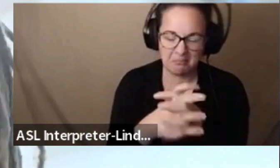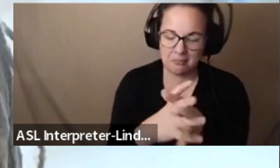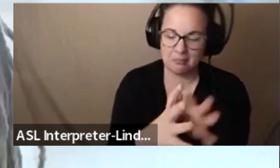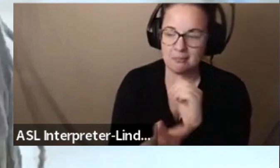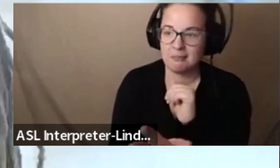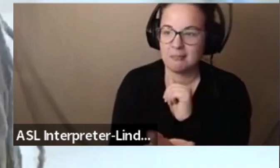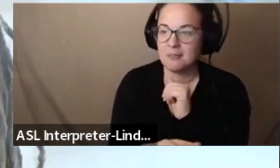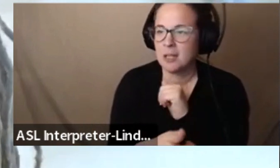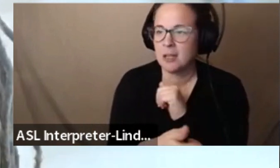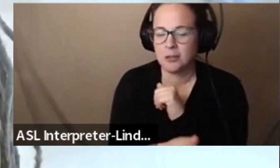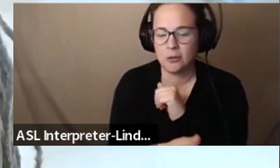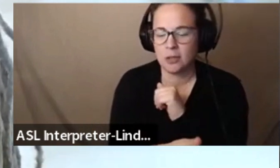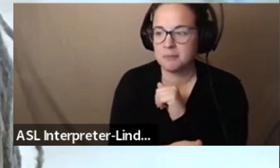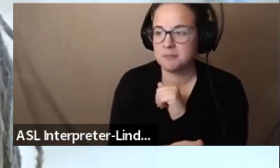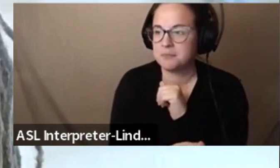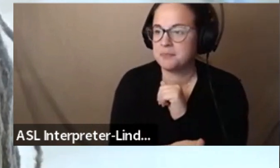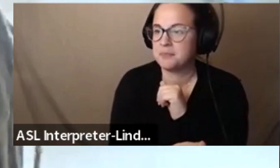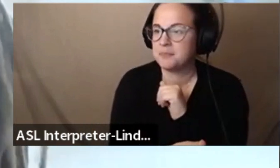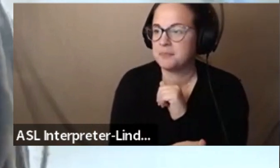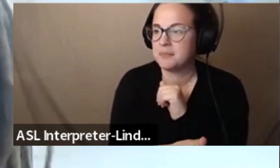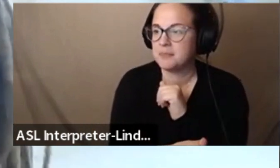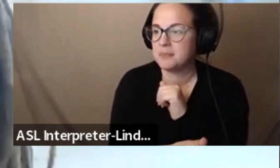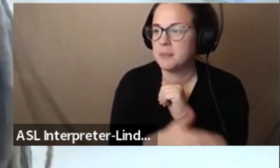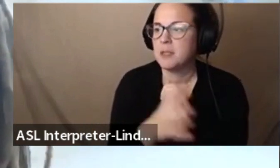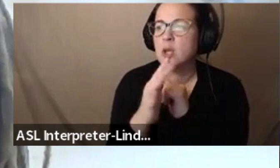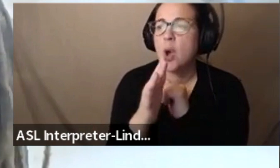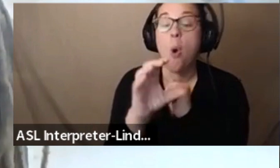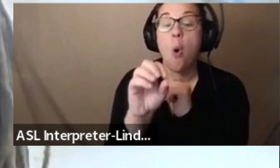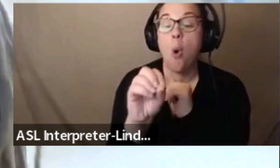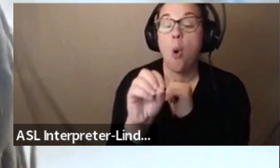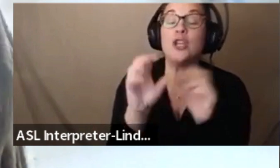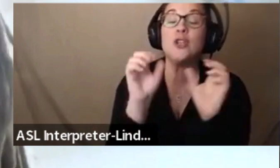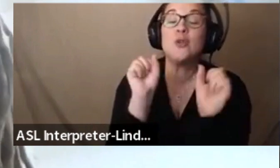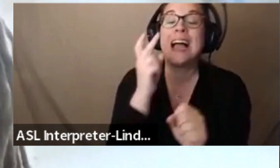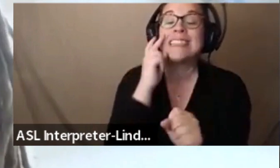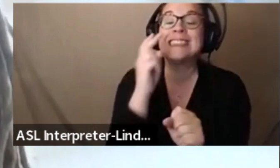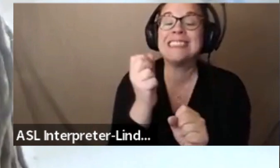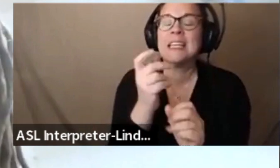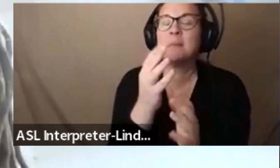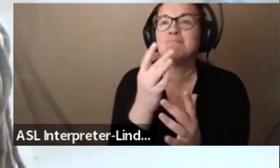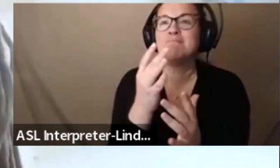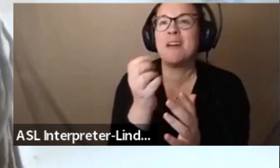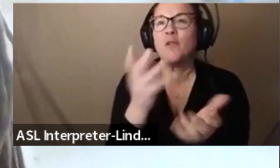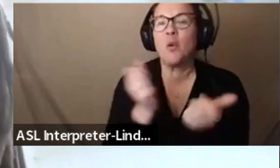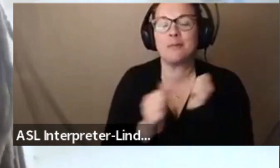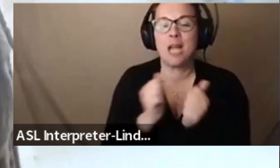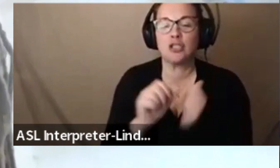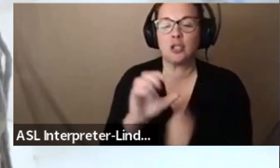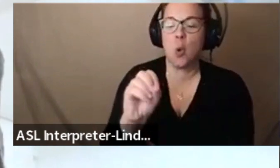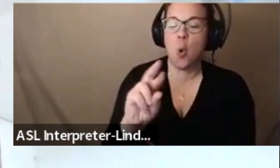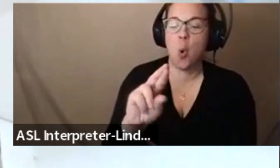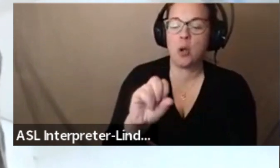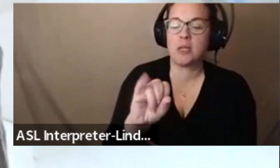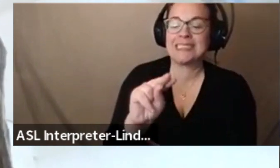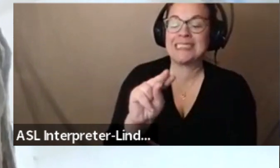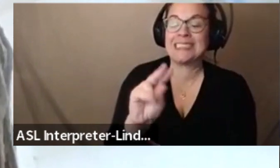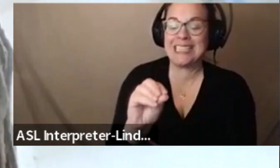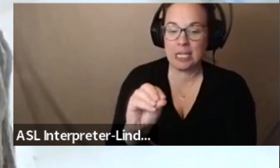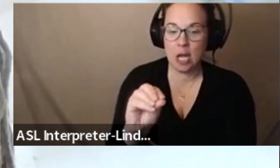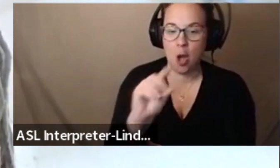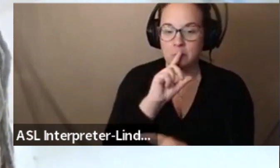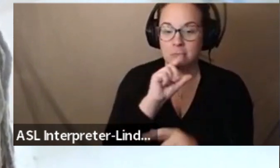where and I think there's been a few where also, you know, is visibly disappointed